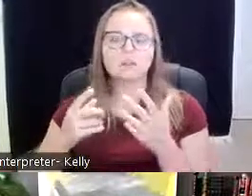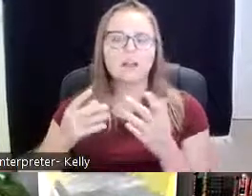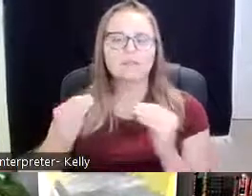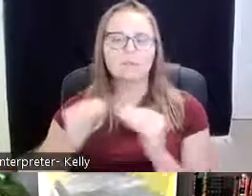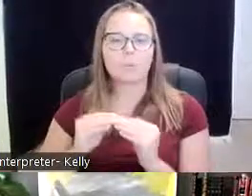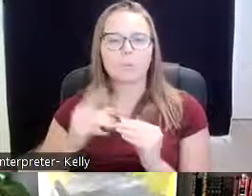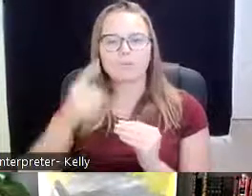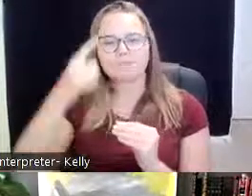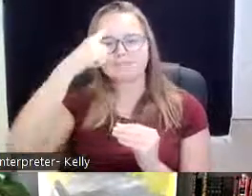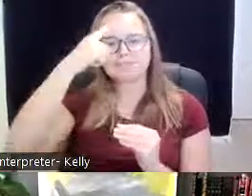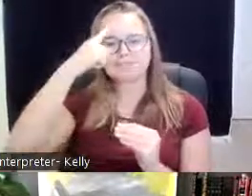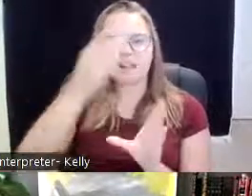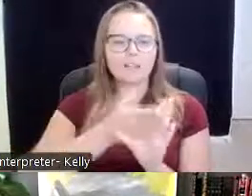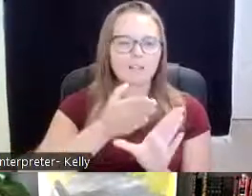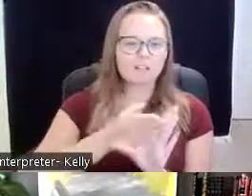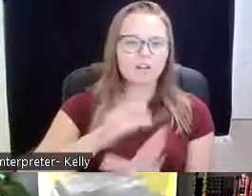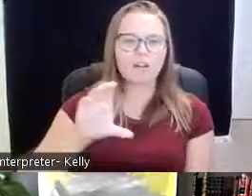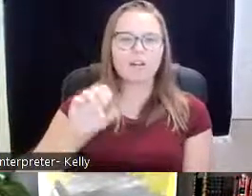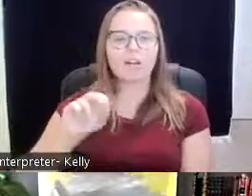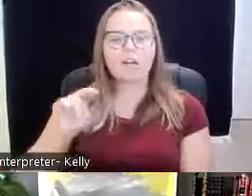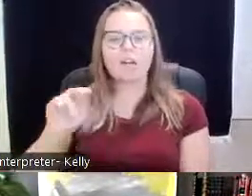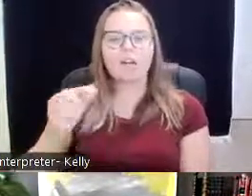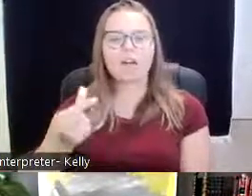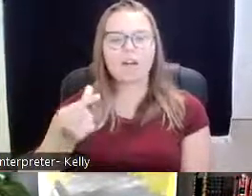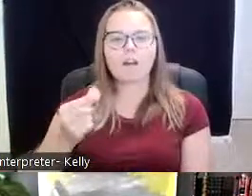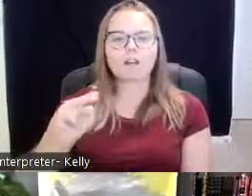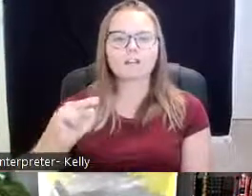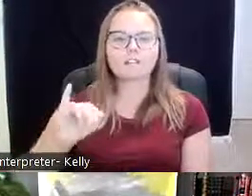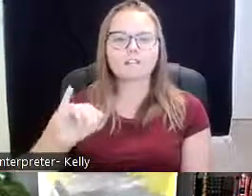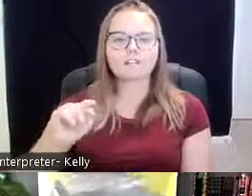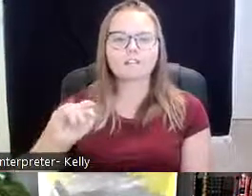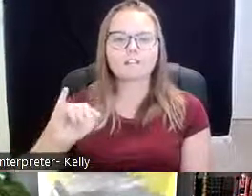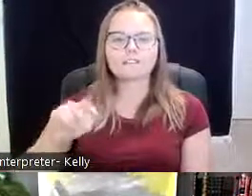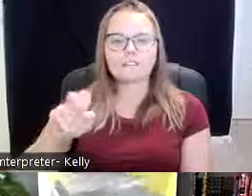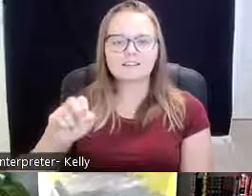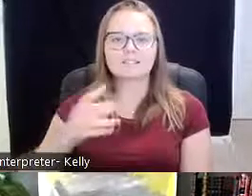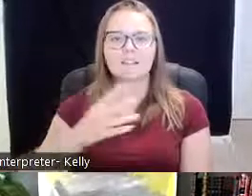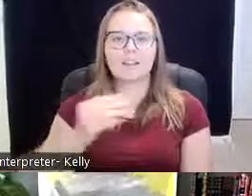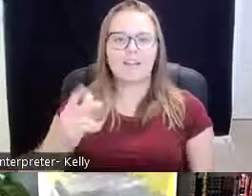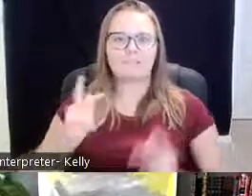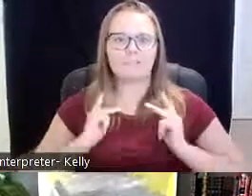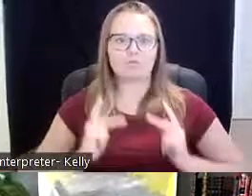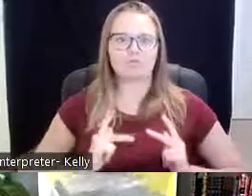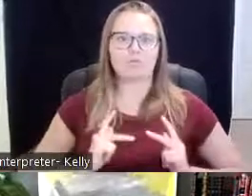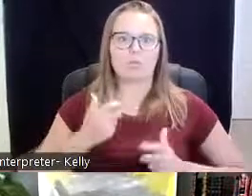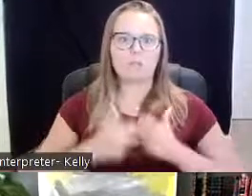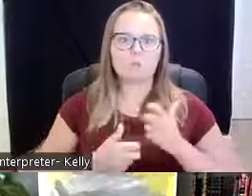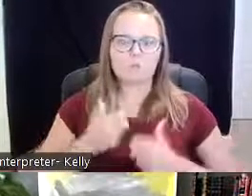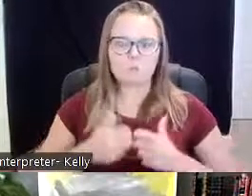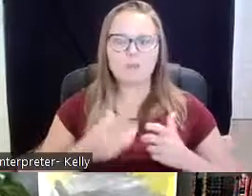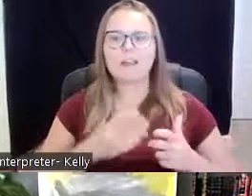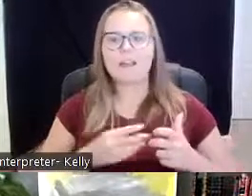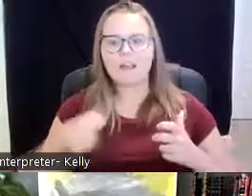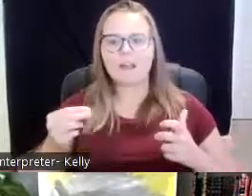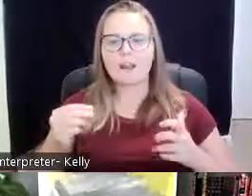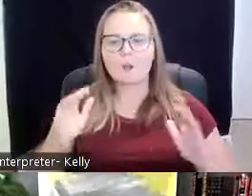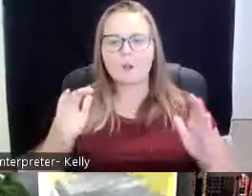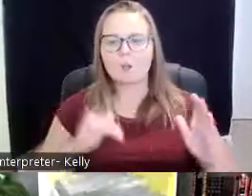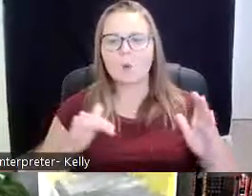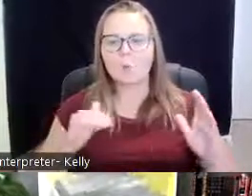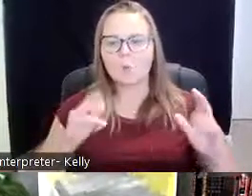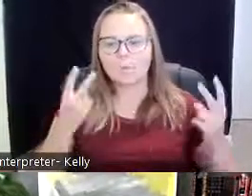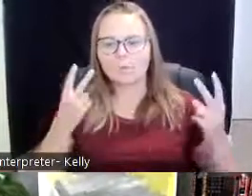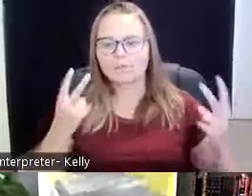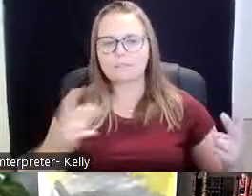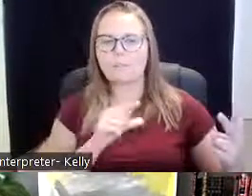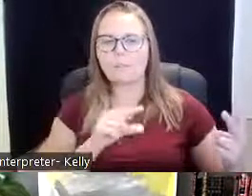psychological, cognitive, and physical morbidities, as well as lower perceived well-being or quality of